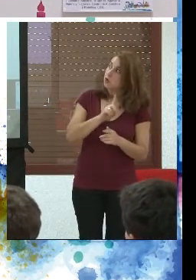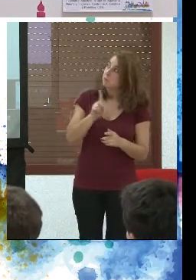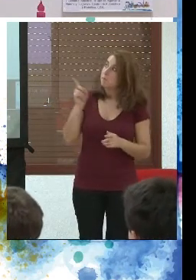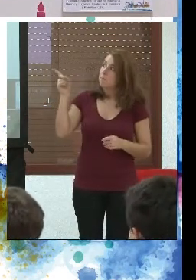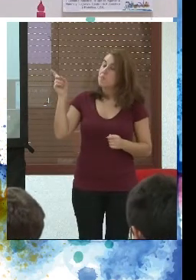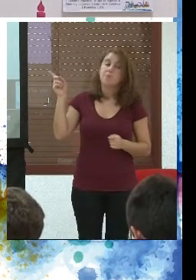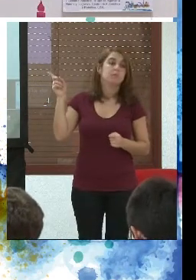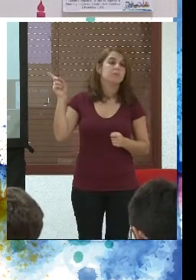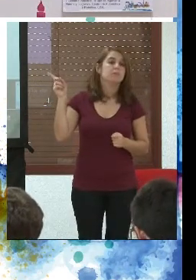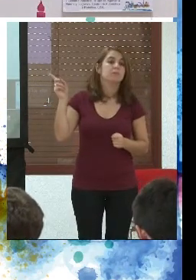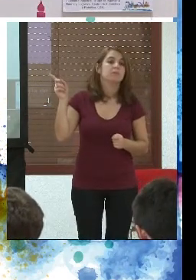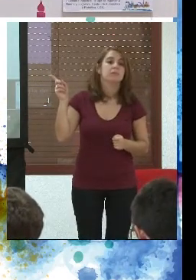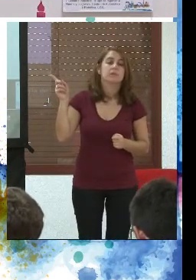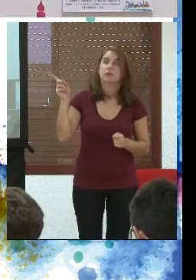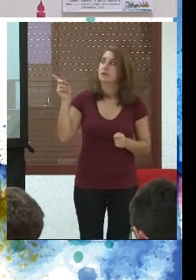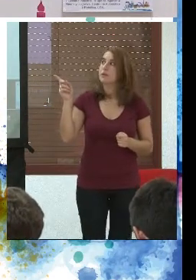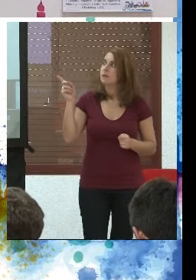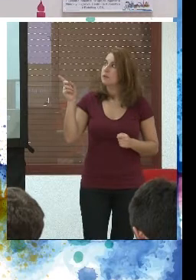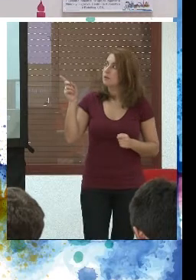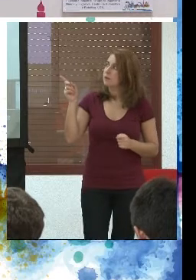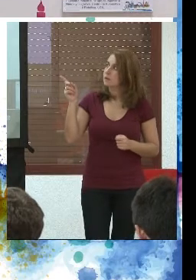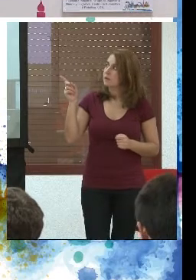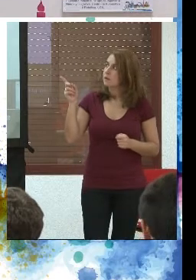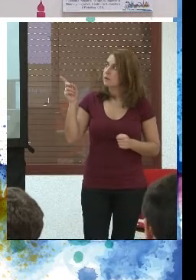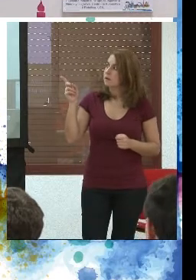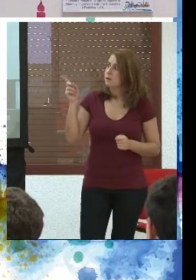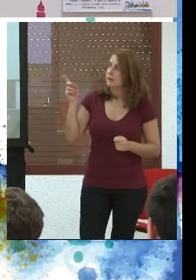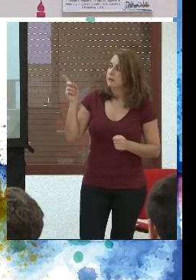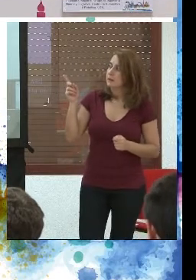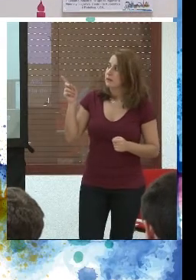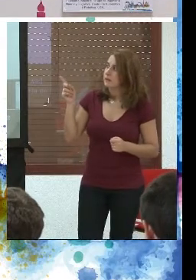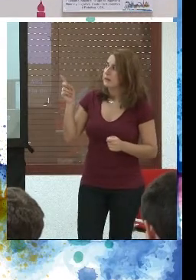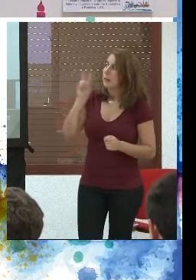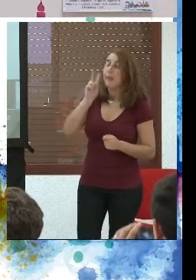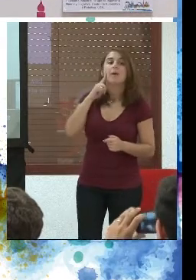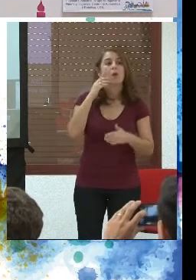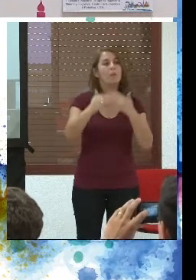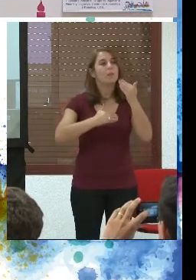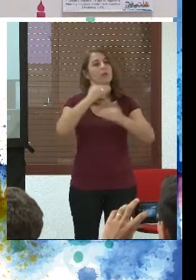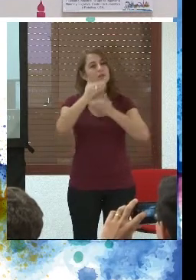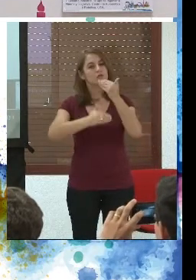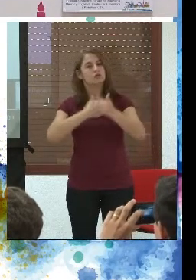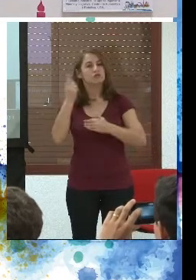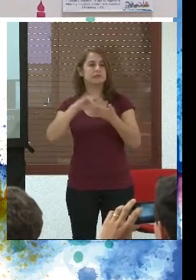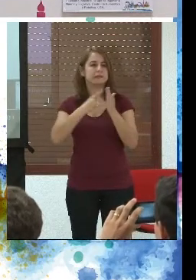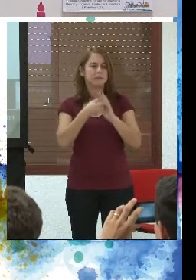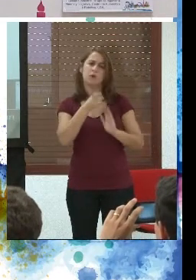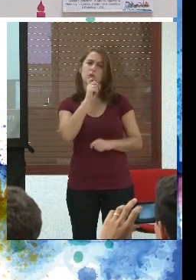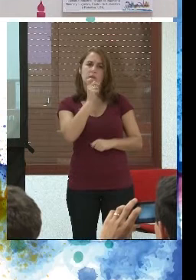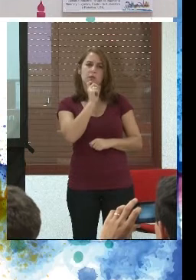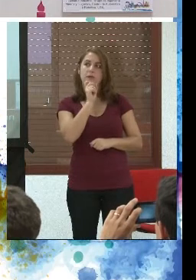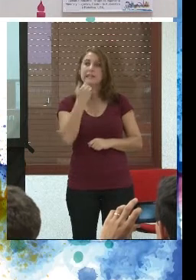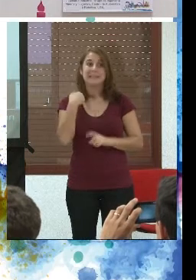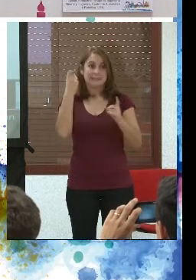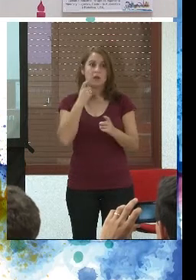it well, where we determine the flow of the processes that are called. It's a